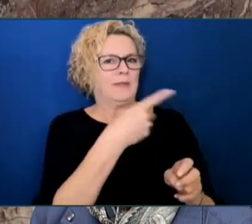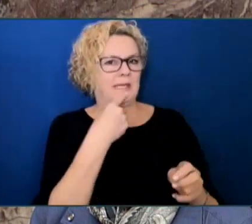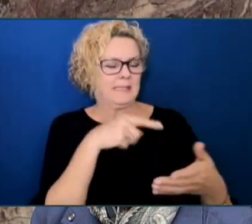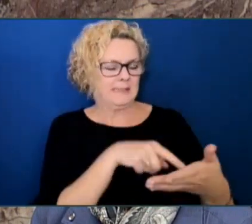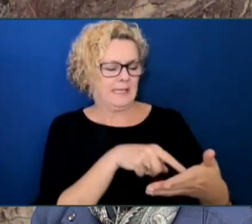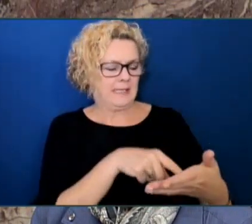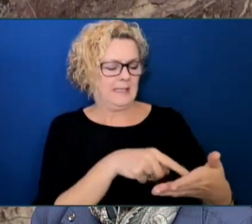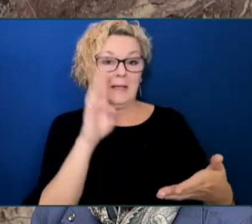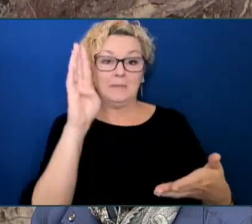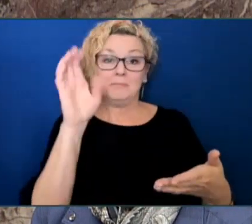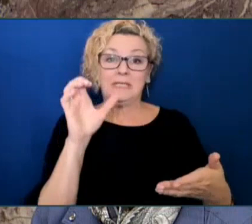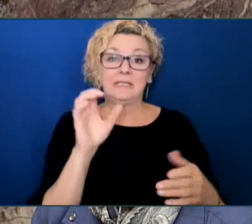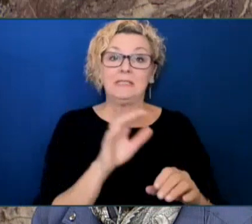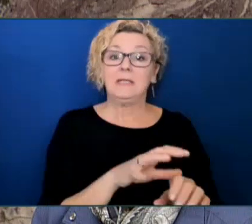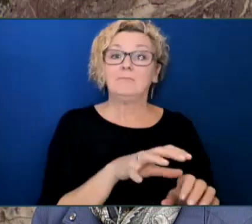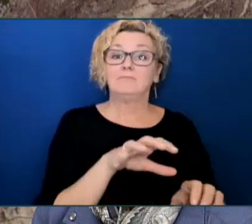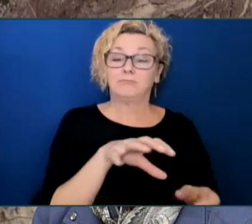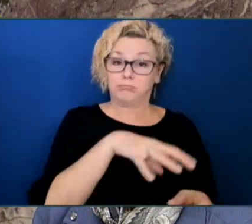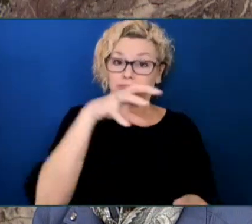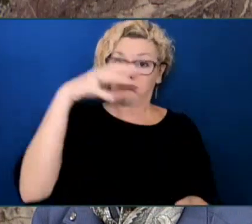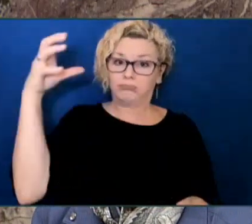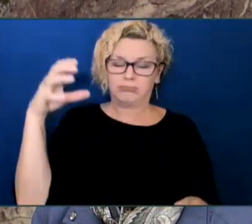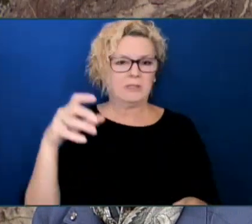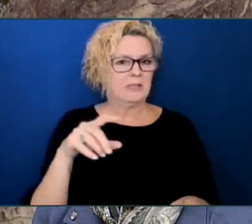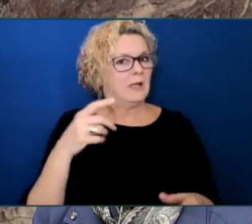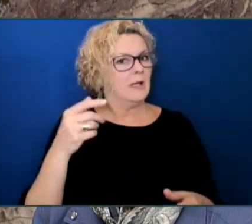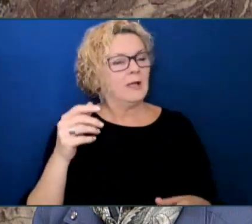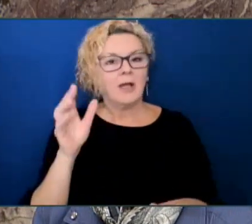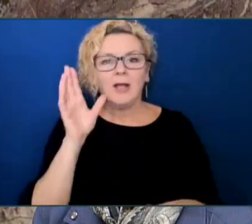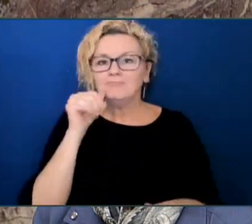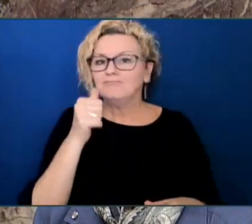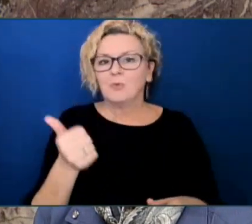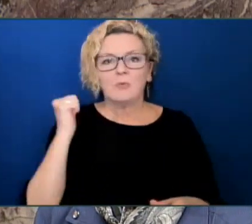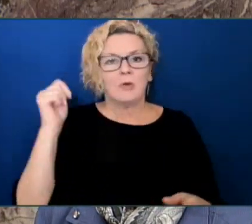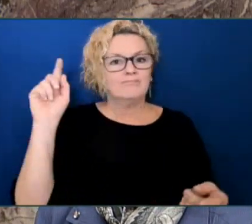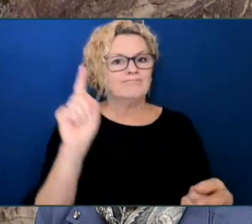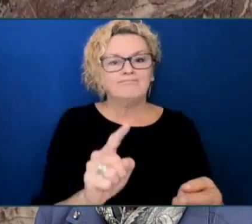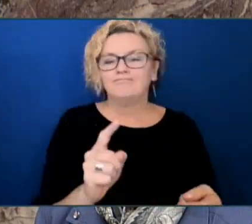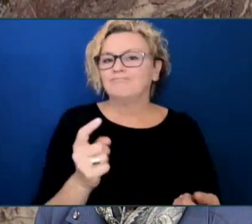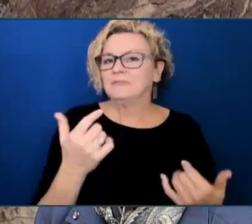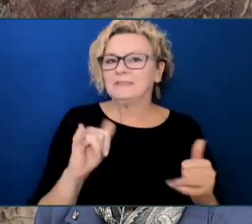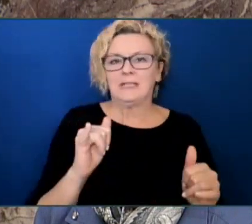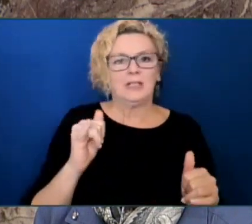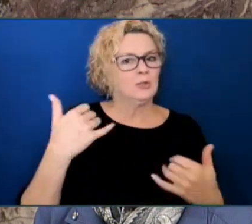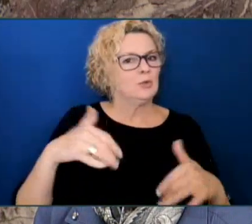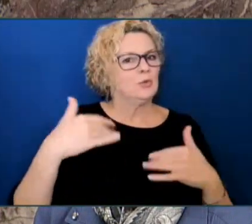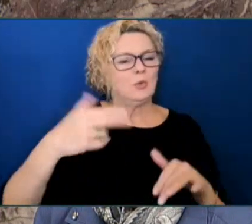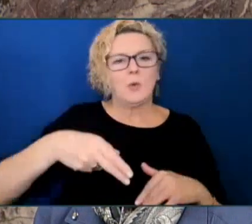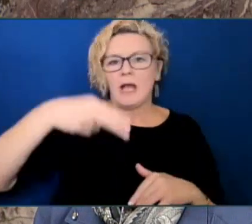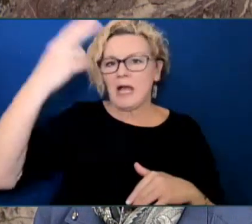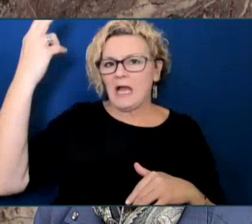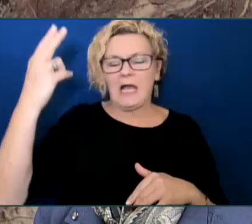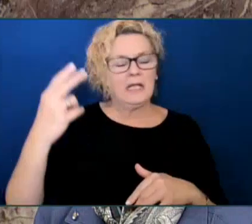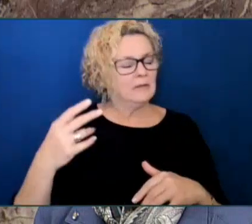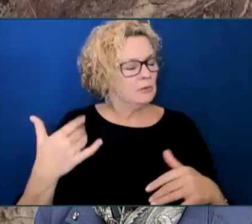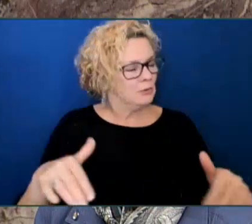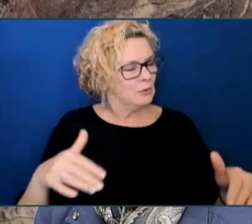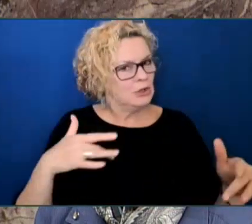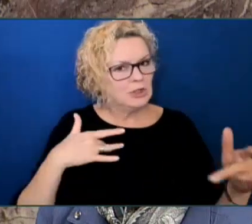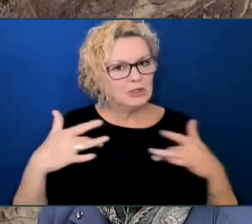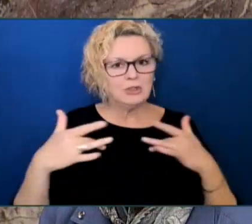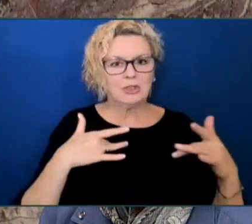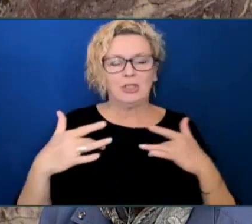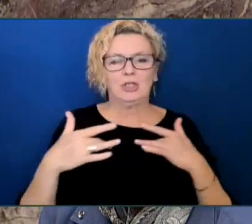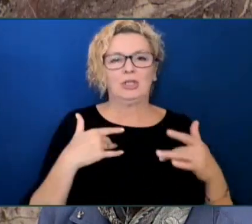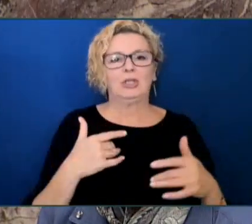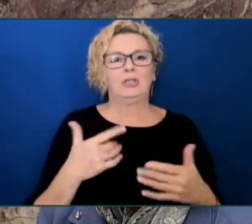remain stubbornly high. That is a huge and growing concern," end quote. And yet this Premier continues